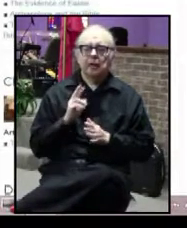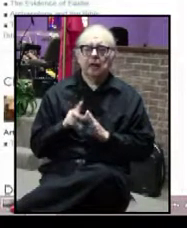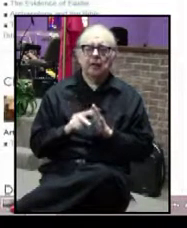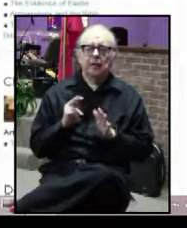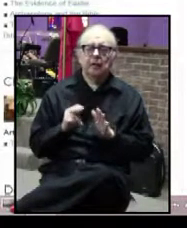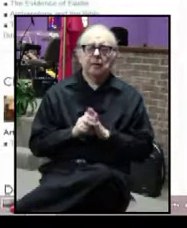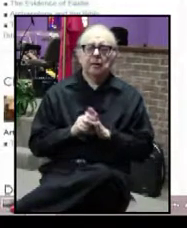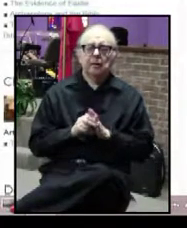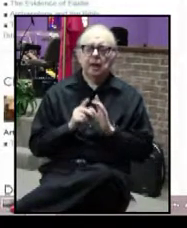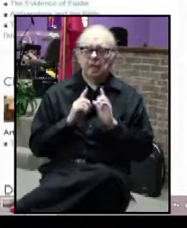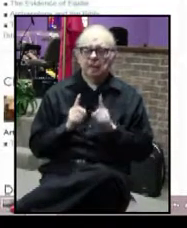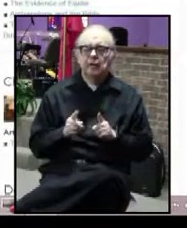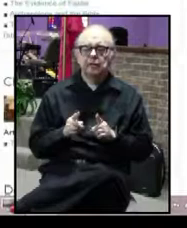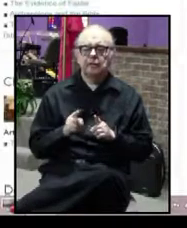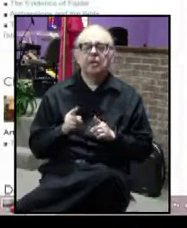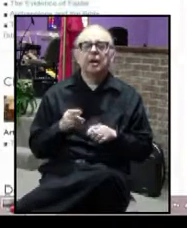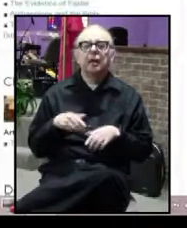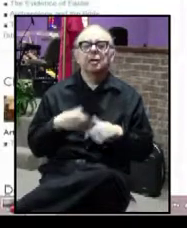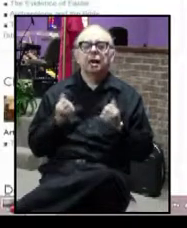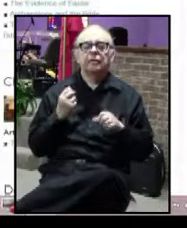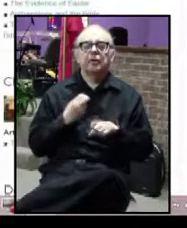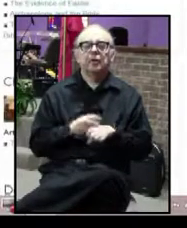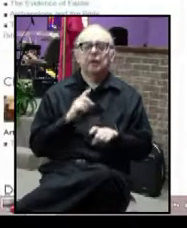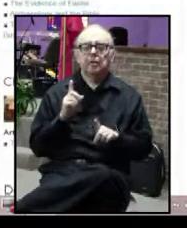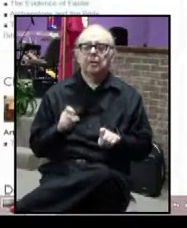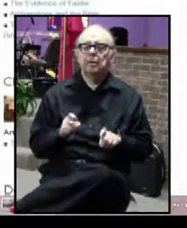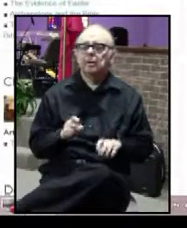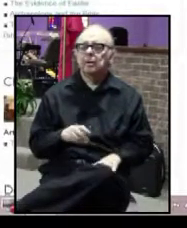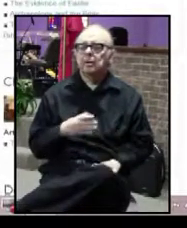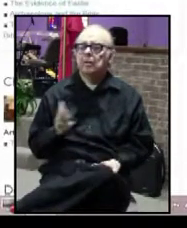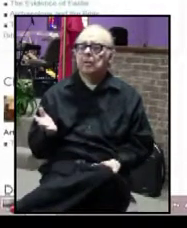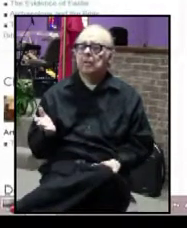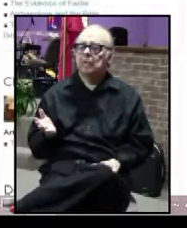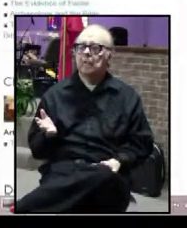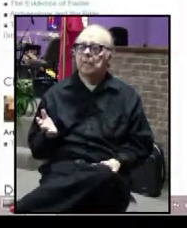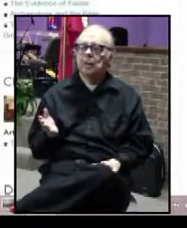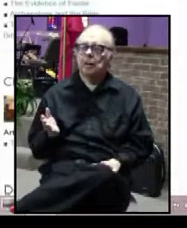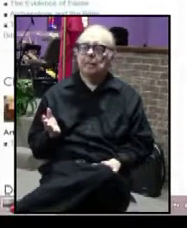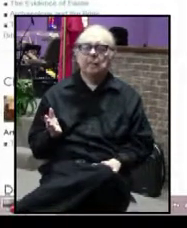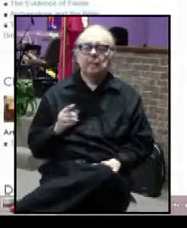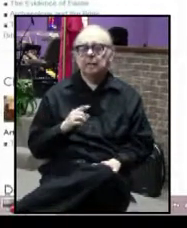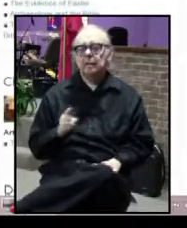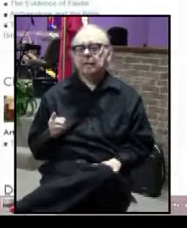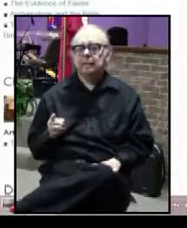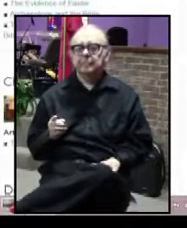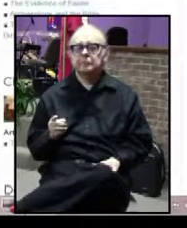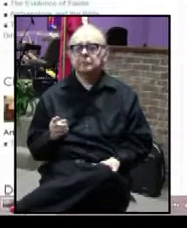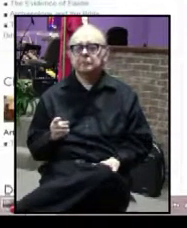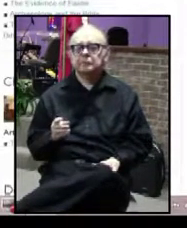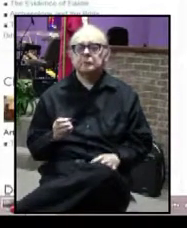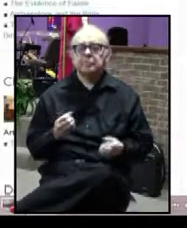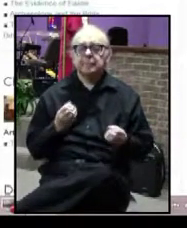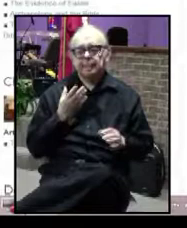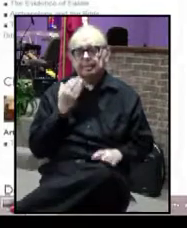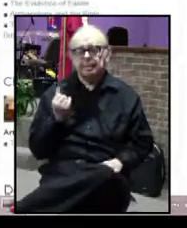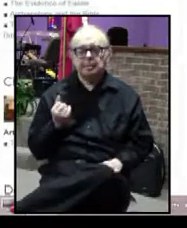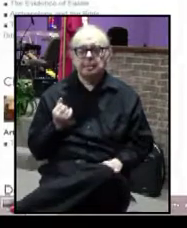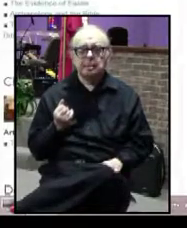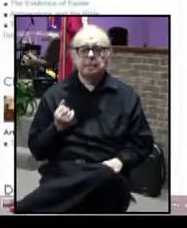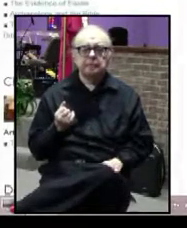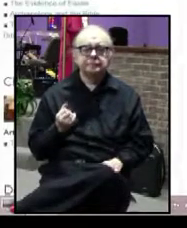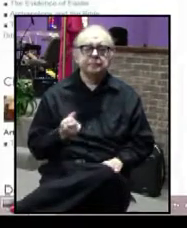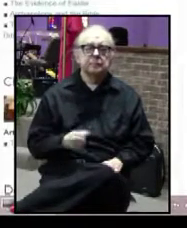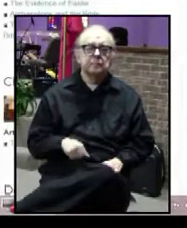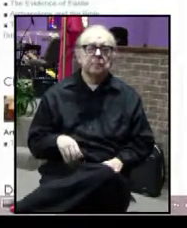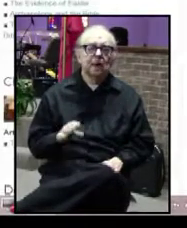hard questions, or life's hard questions, and those are all there. These are, I forget exactly how many hundreds of